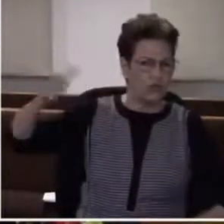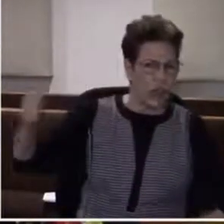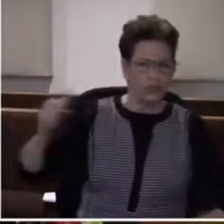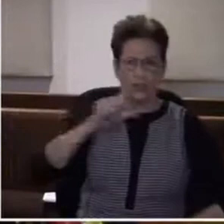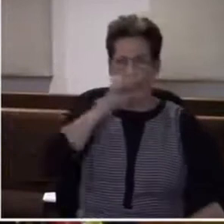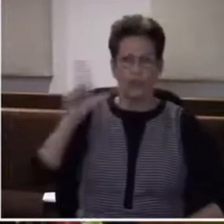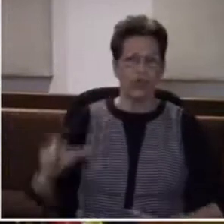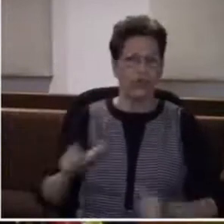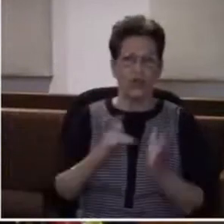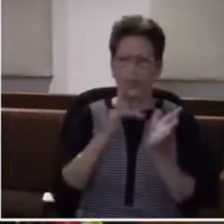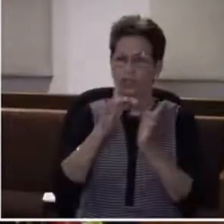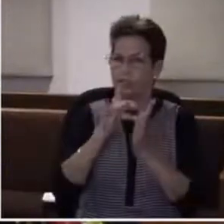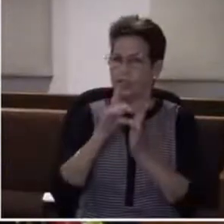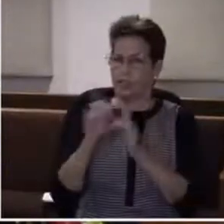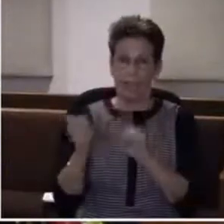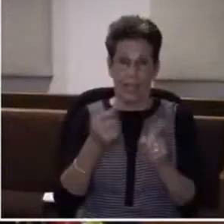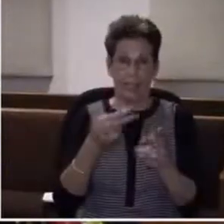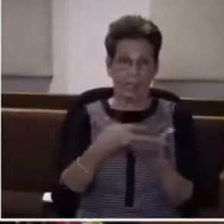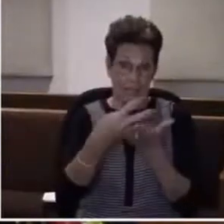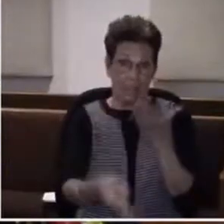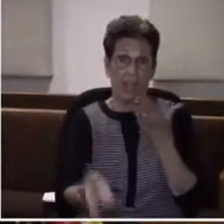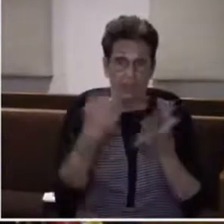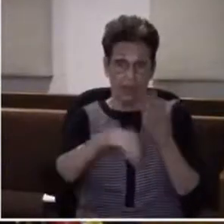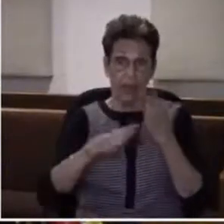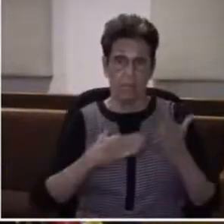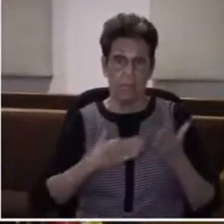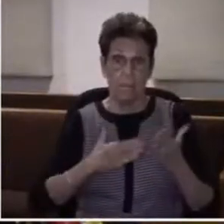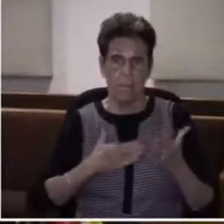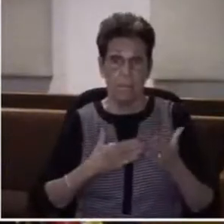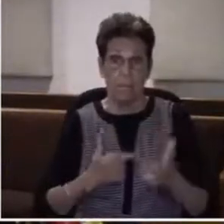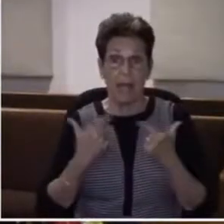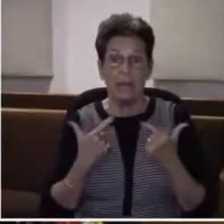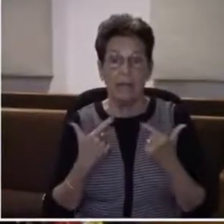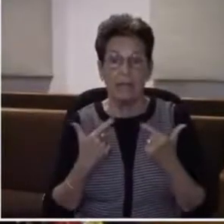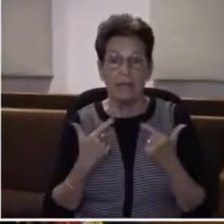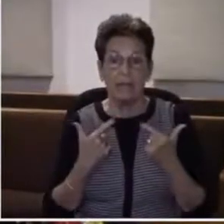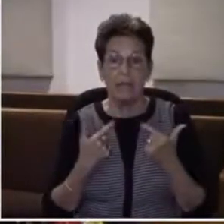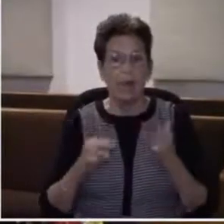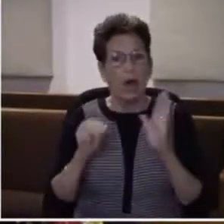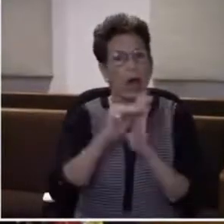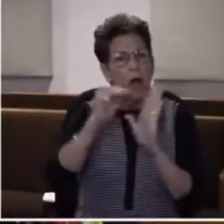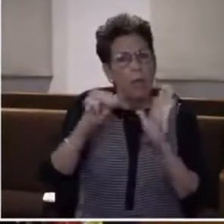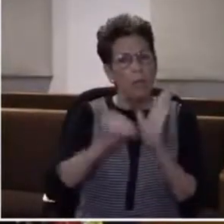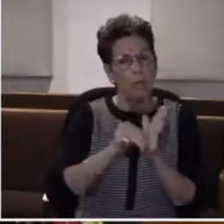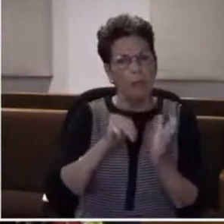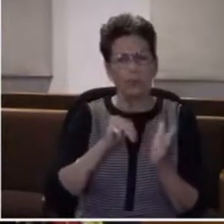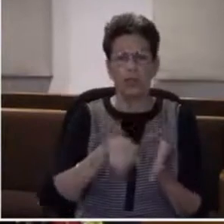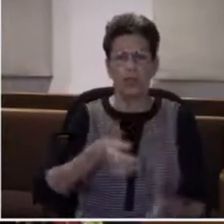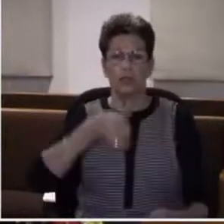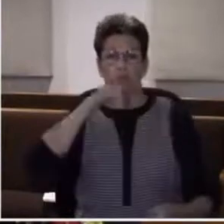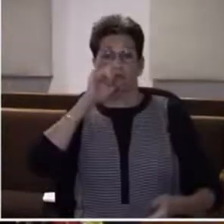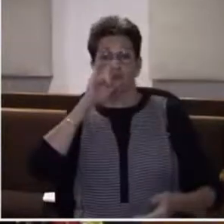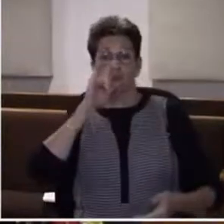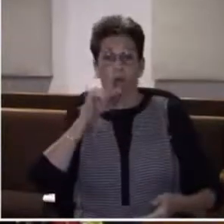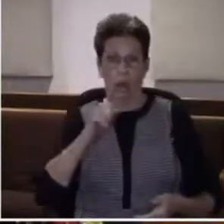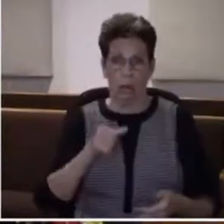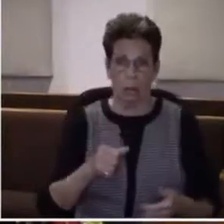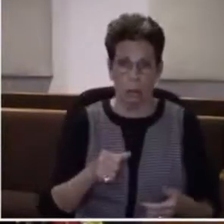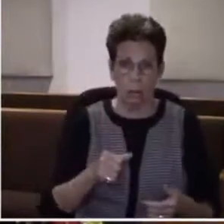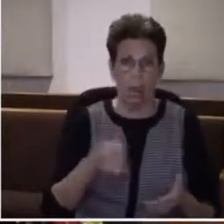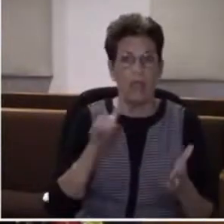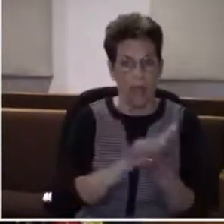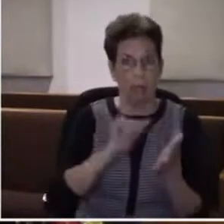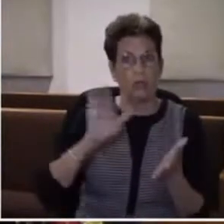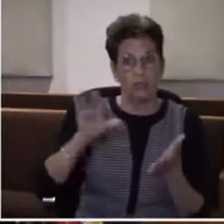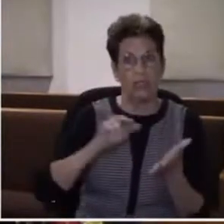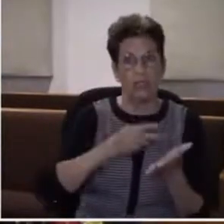Jesus. Noah had to deal with failure from a sinful, drunken moment. Abraham had to deal with failure when he